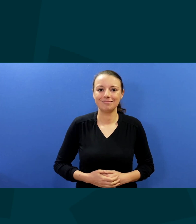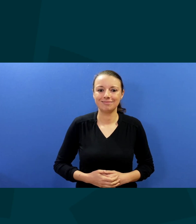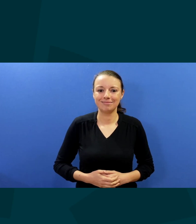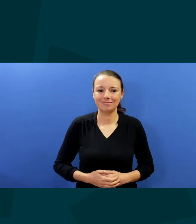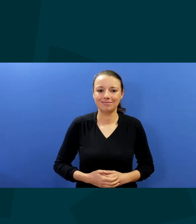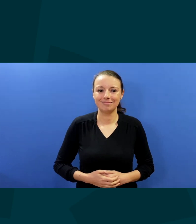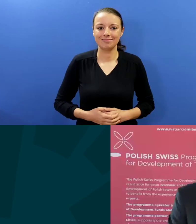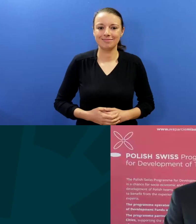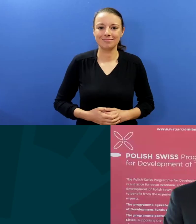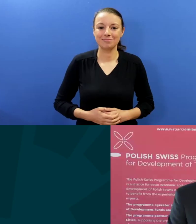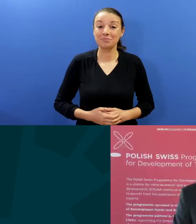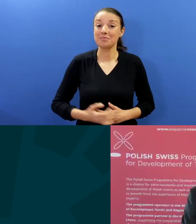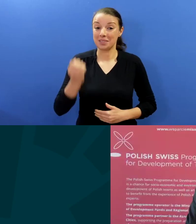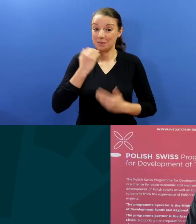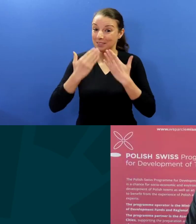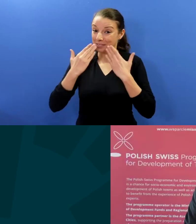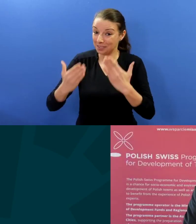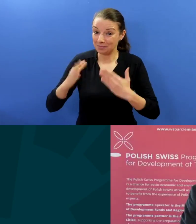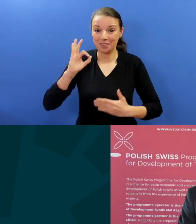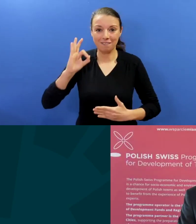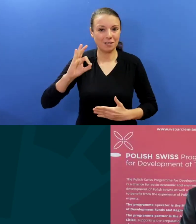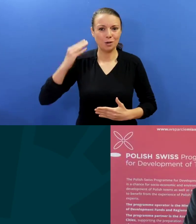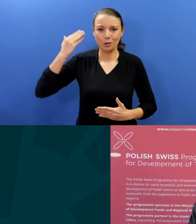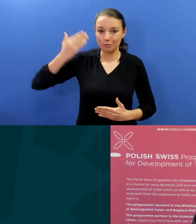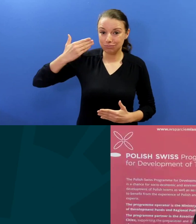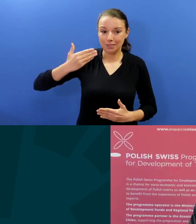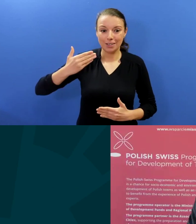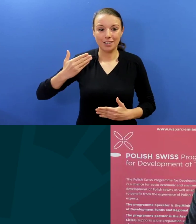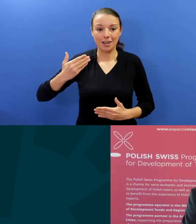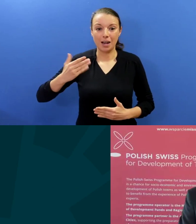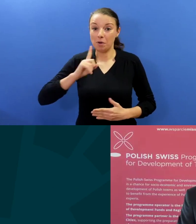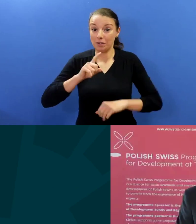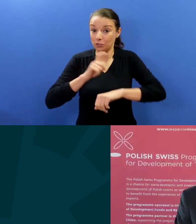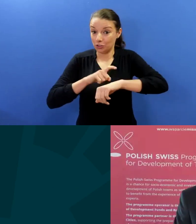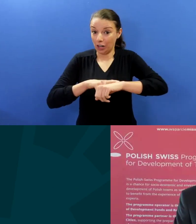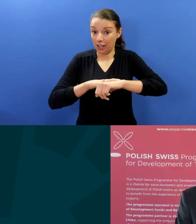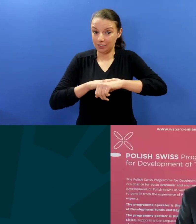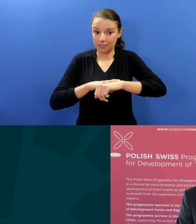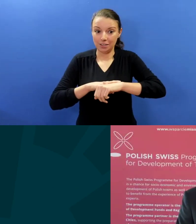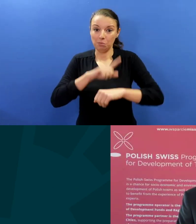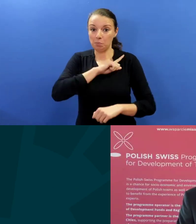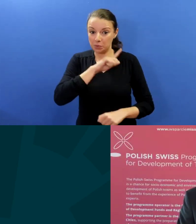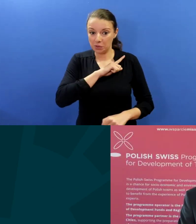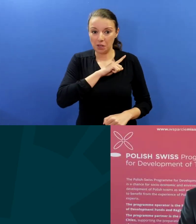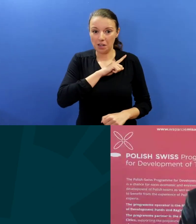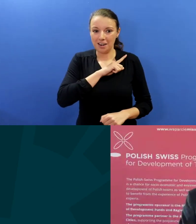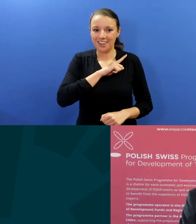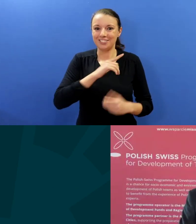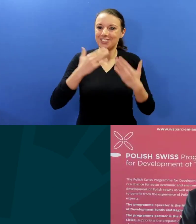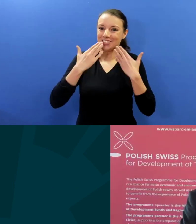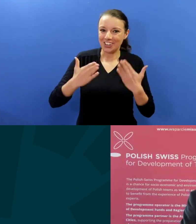No, dziękujemy bardzo. Thank you so much. Not by fitting in the time